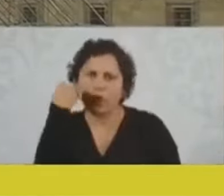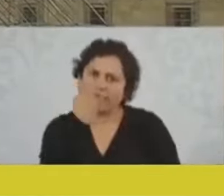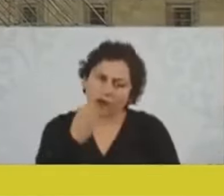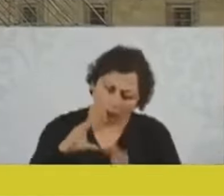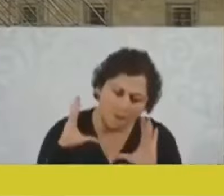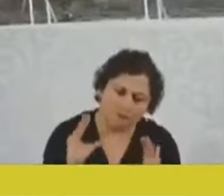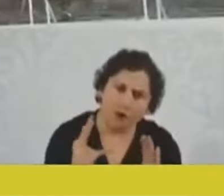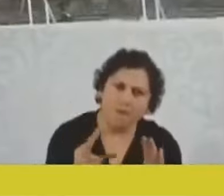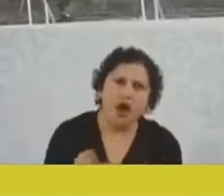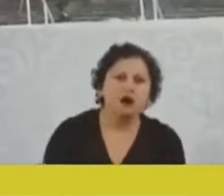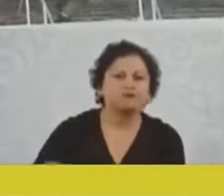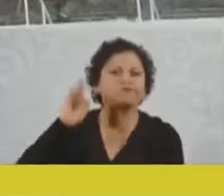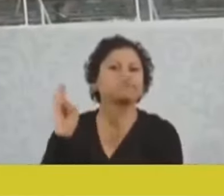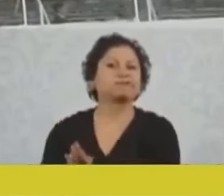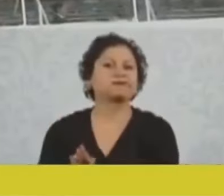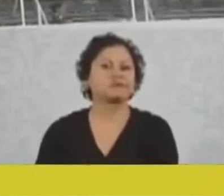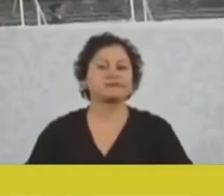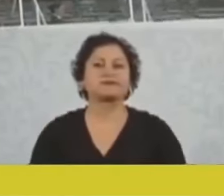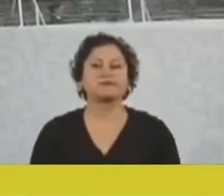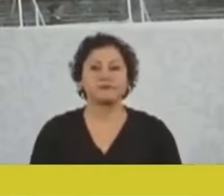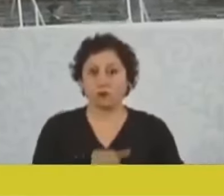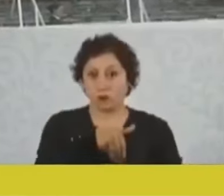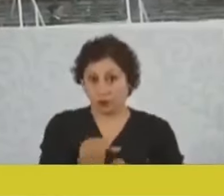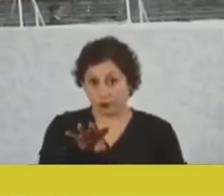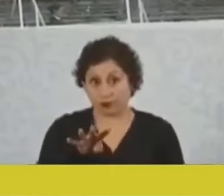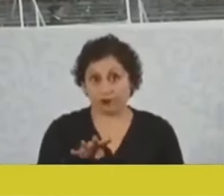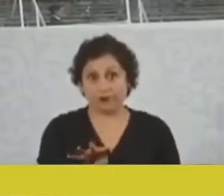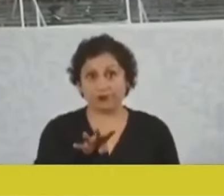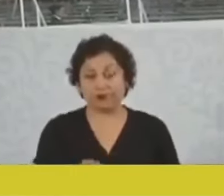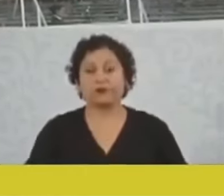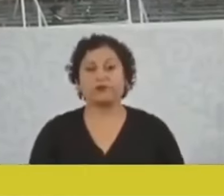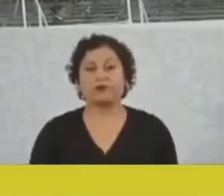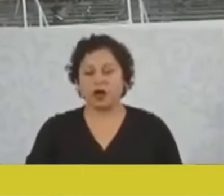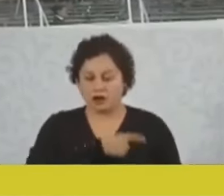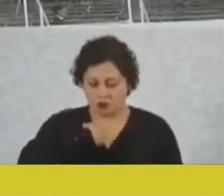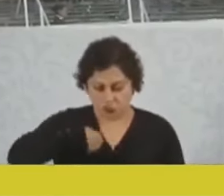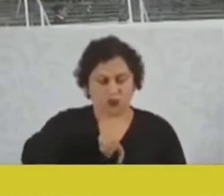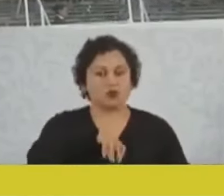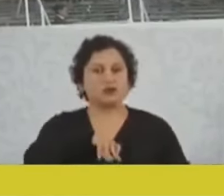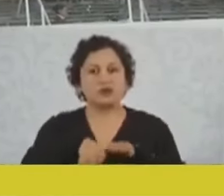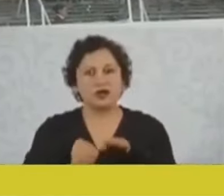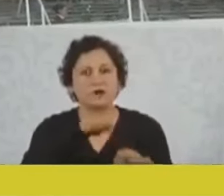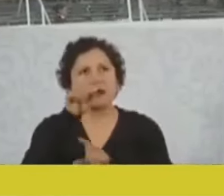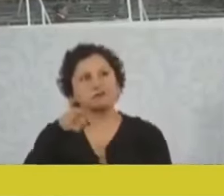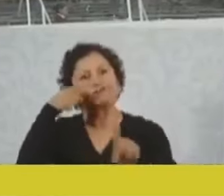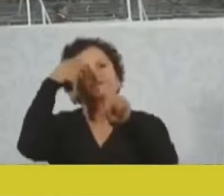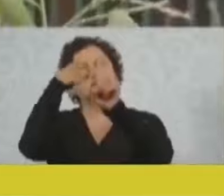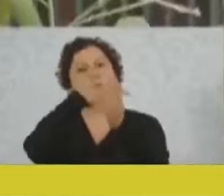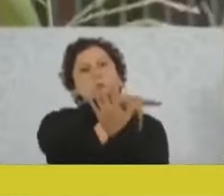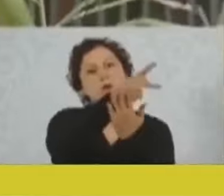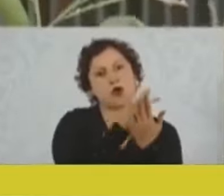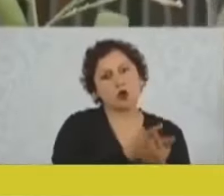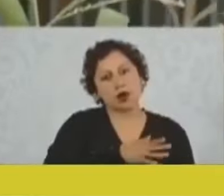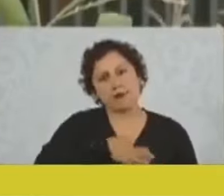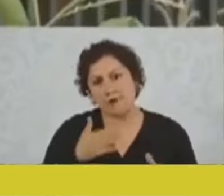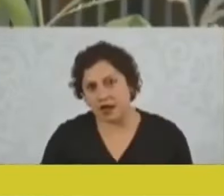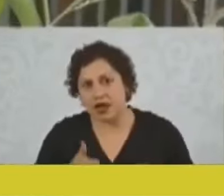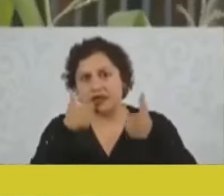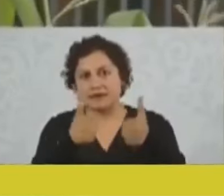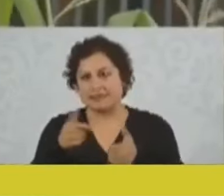always carried the mother tongue. 19, we will guarantee all of the well-being